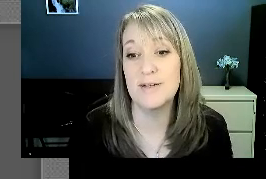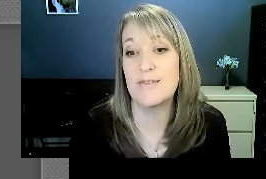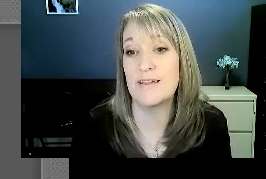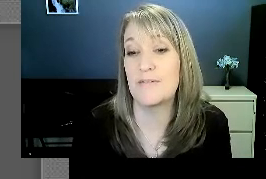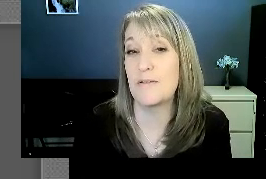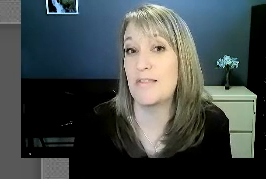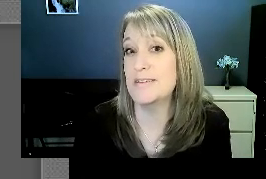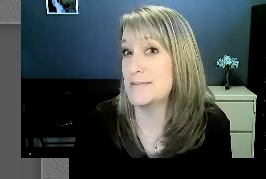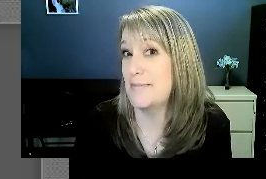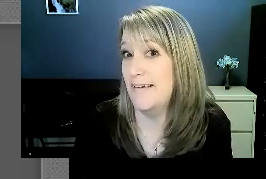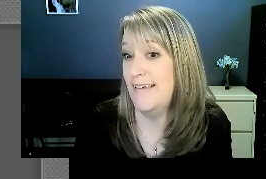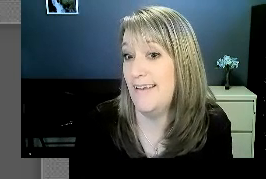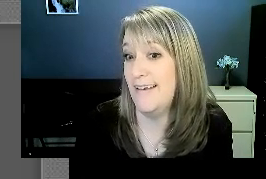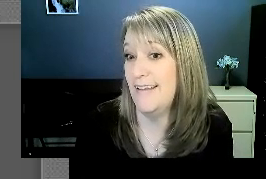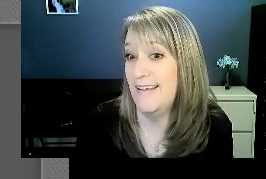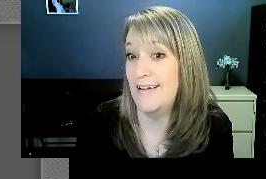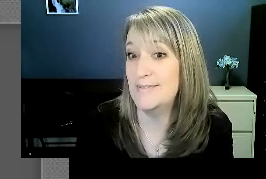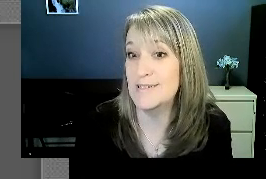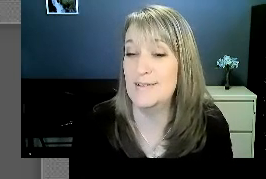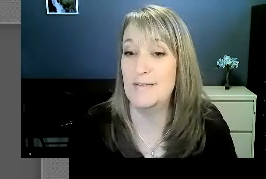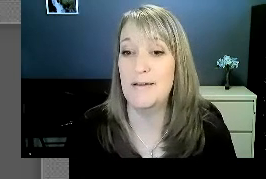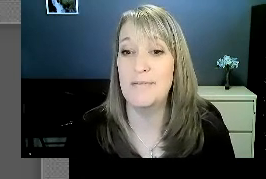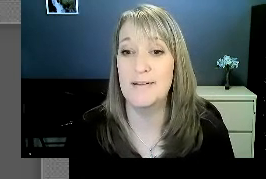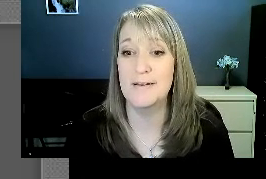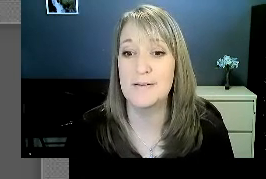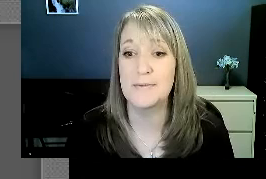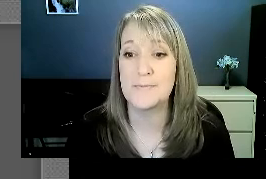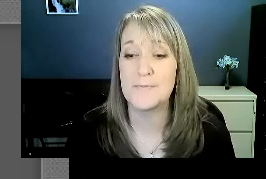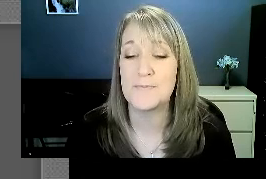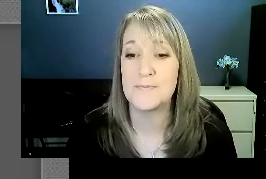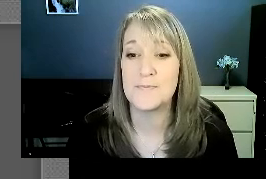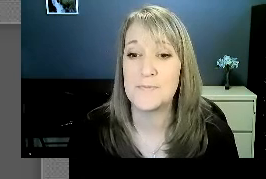Okay, what do you think for this one? How would you do that one?